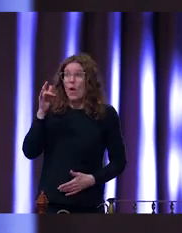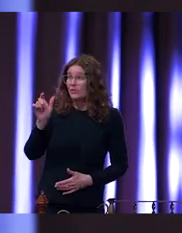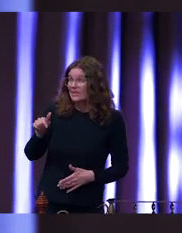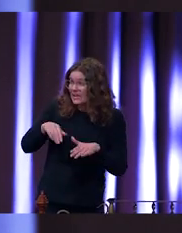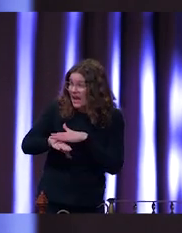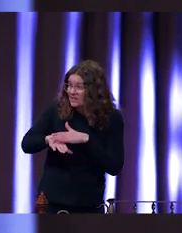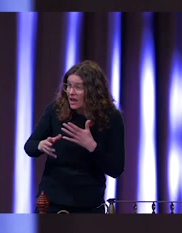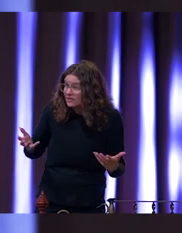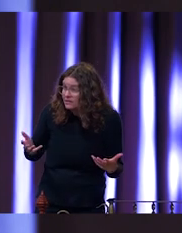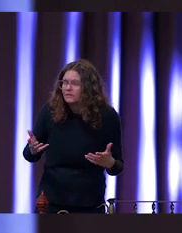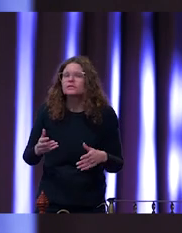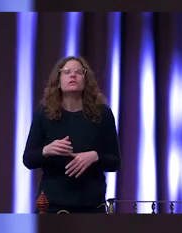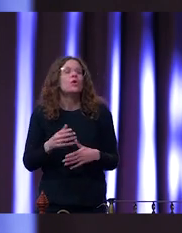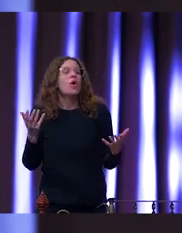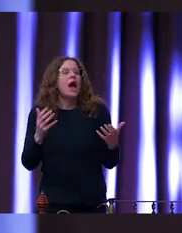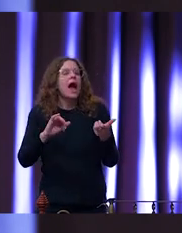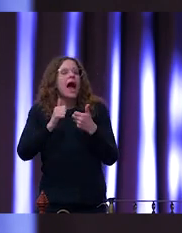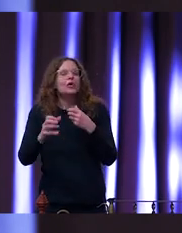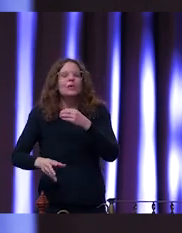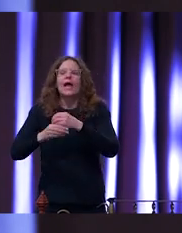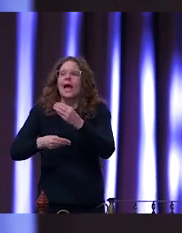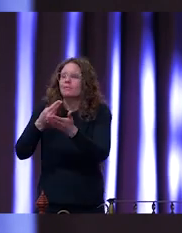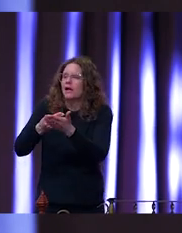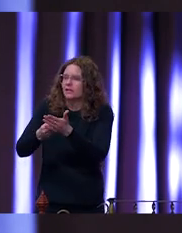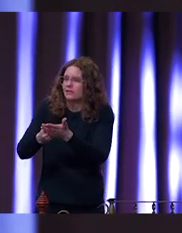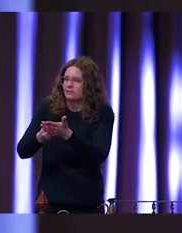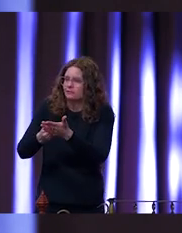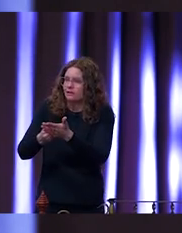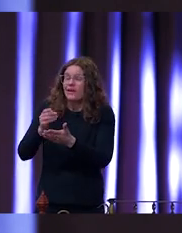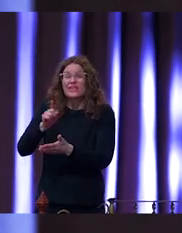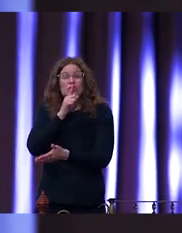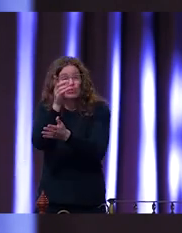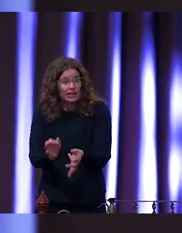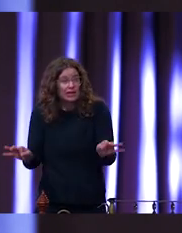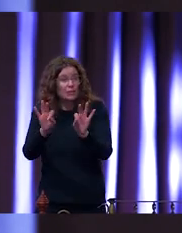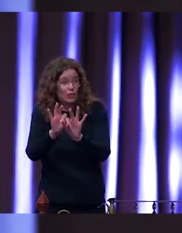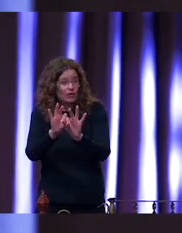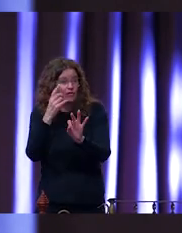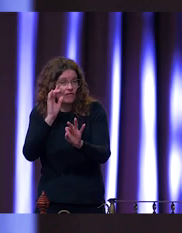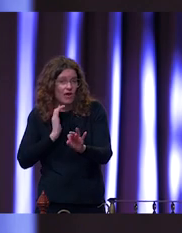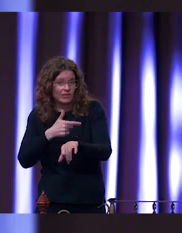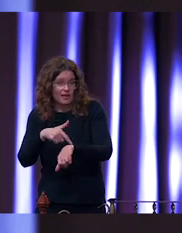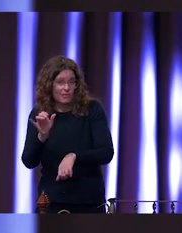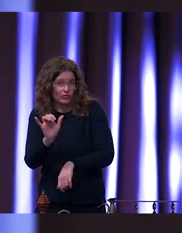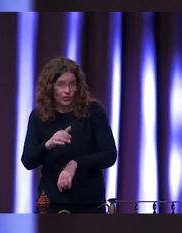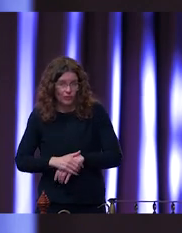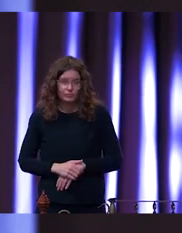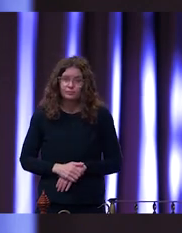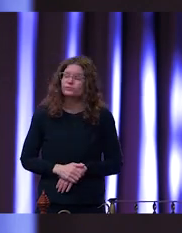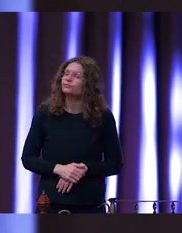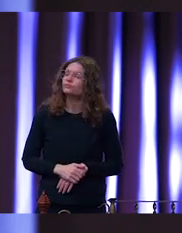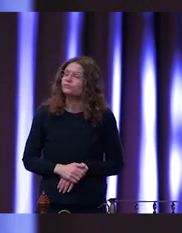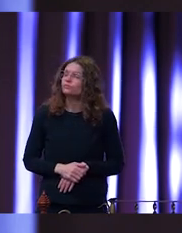what are the other ways we can help fill the gaps? Because that is so incredibly important in our time right now in this world. So navigating the